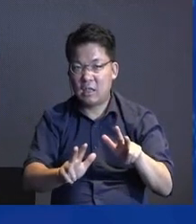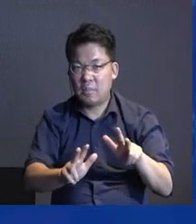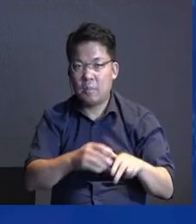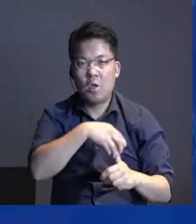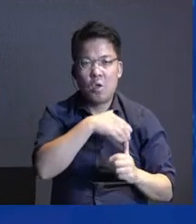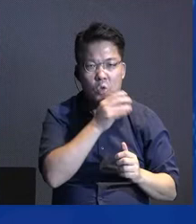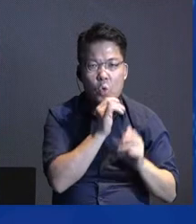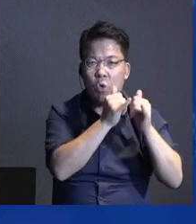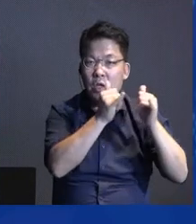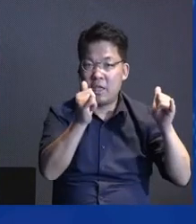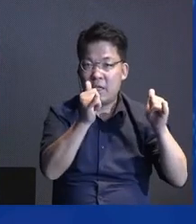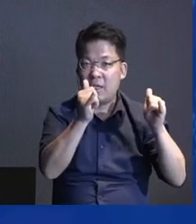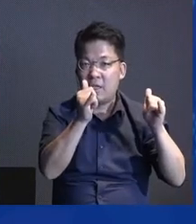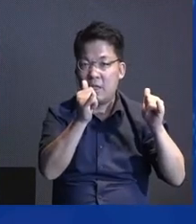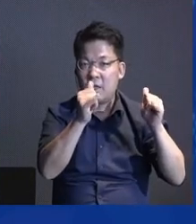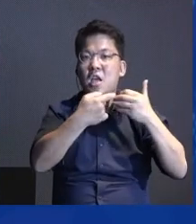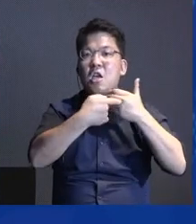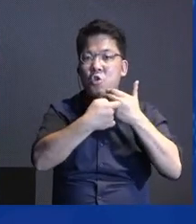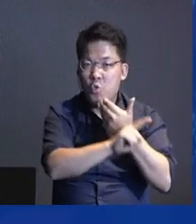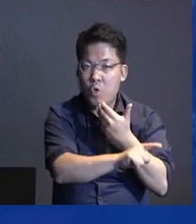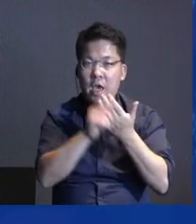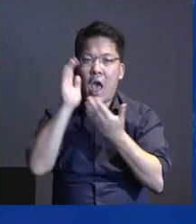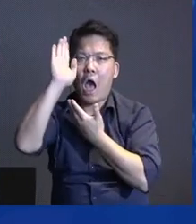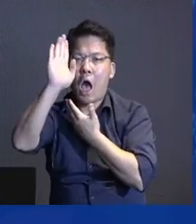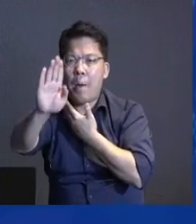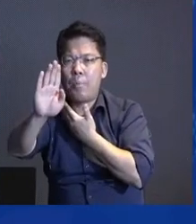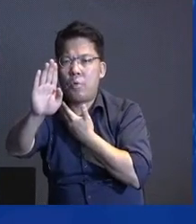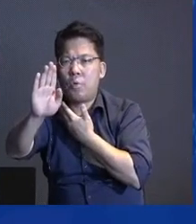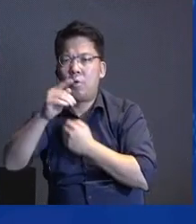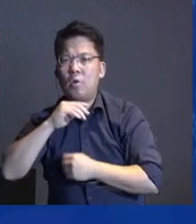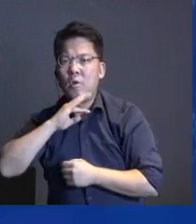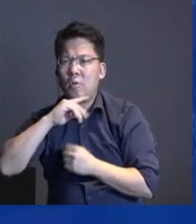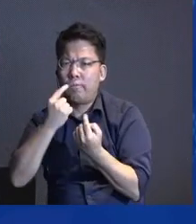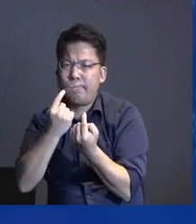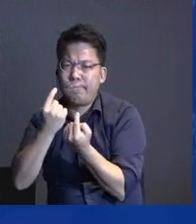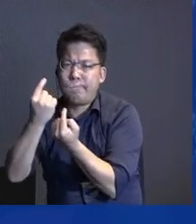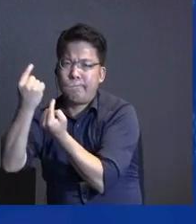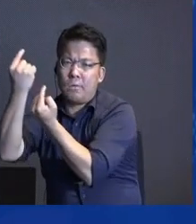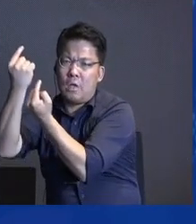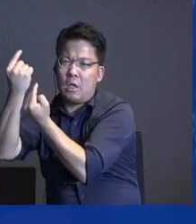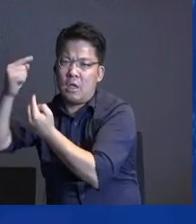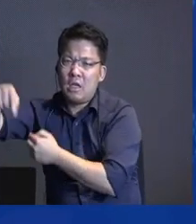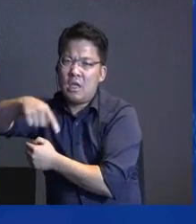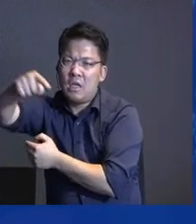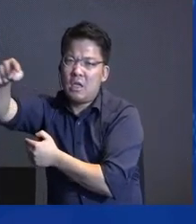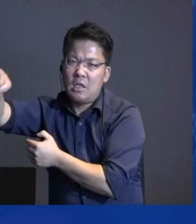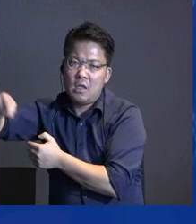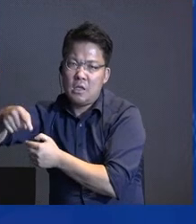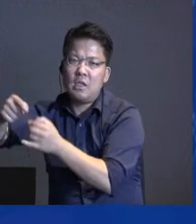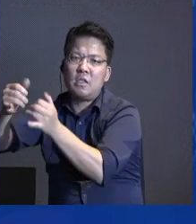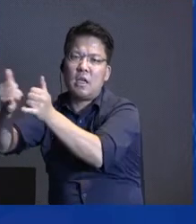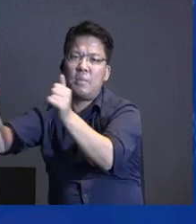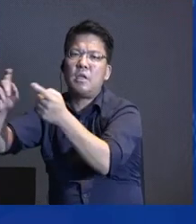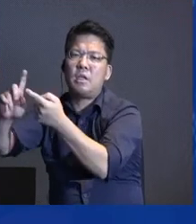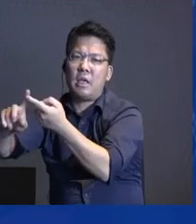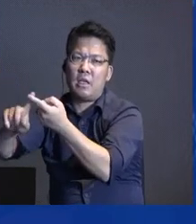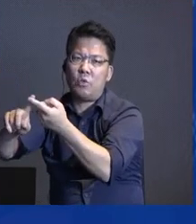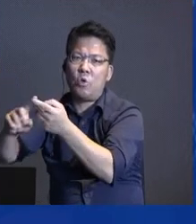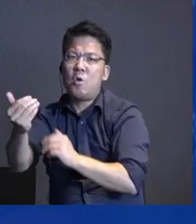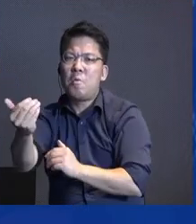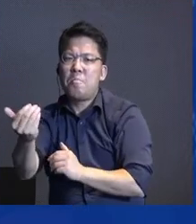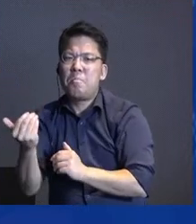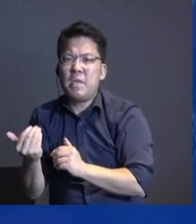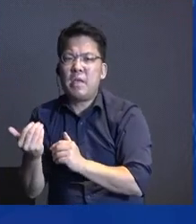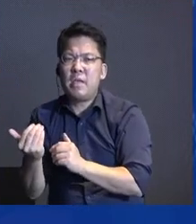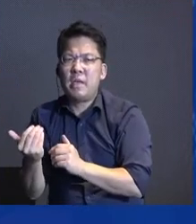with prevention, and it delays the time that we need the care and helps people live healthily. And